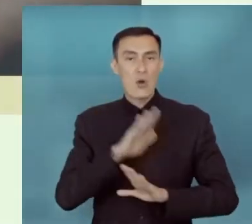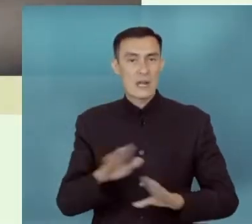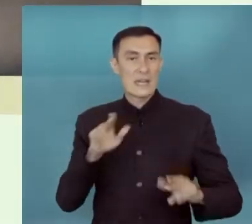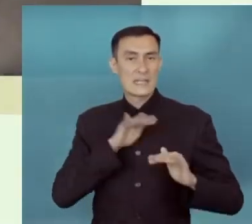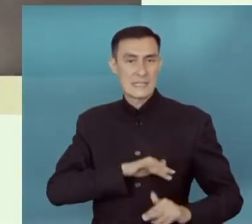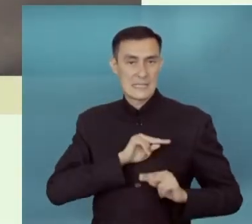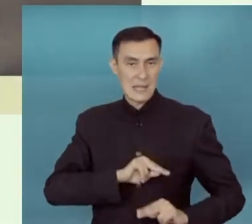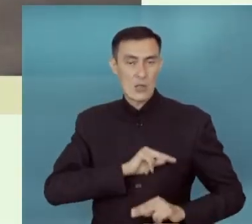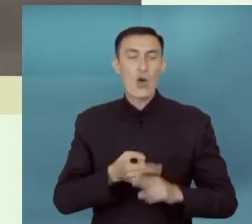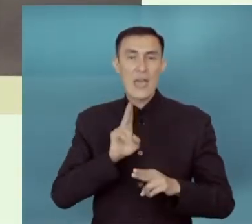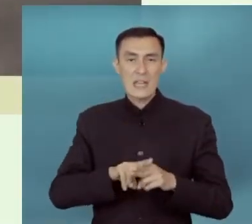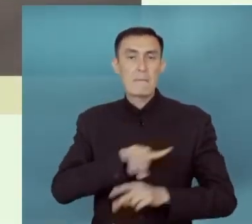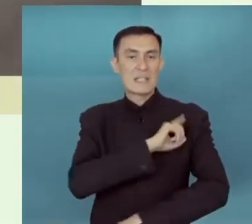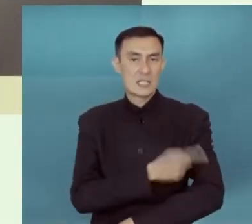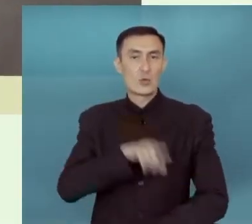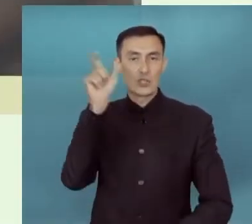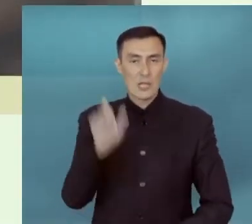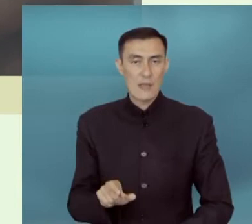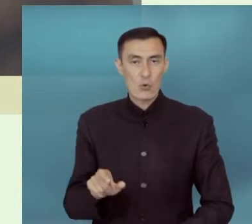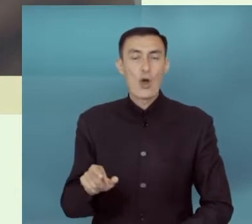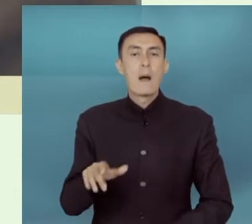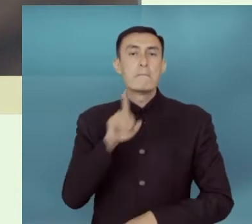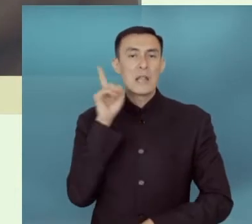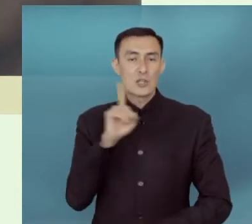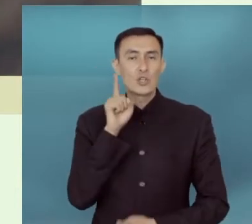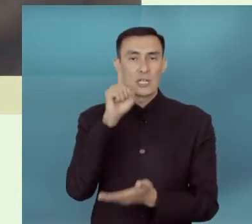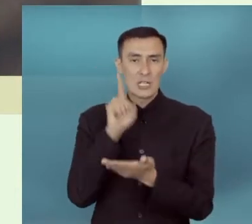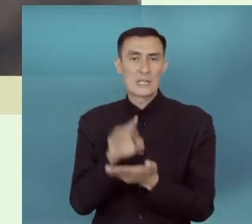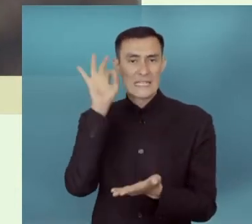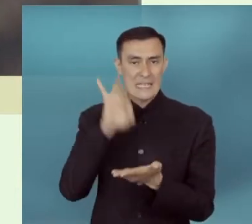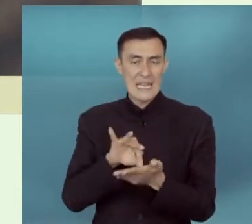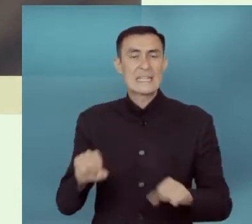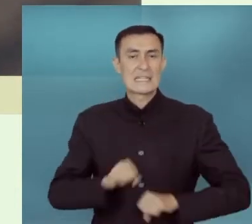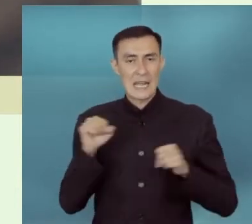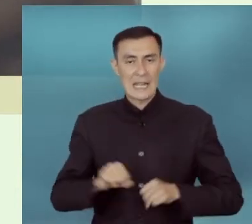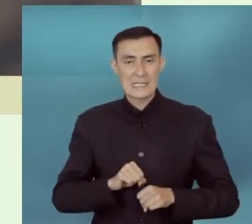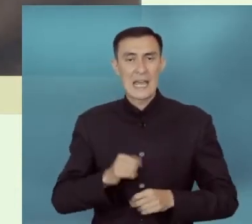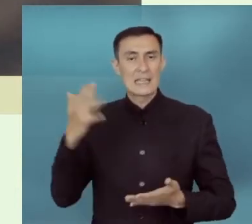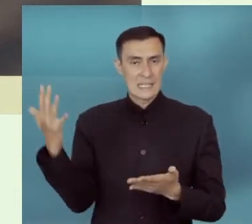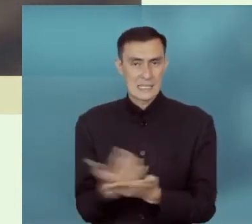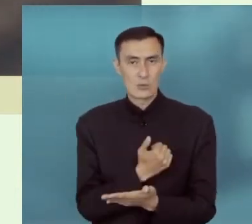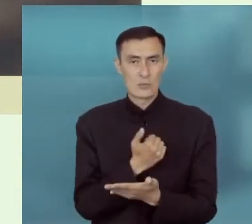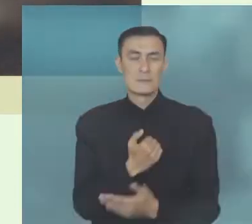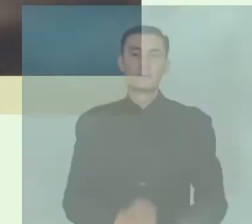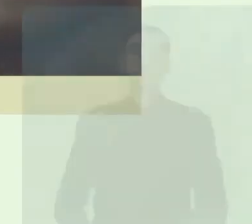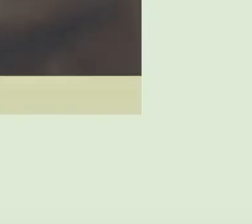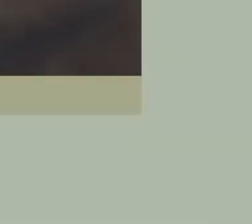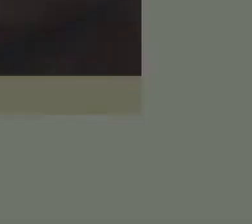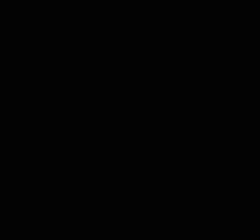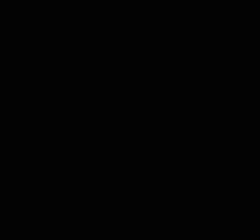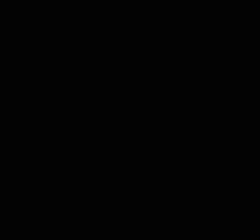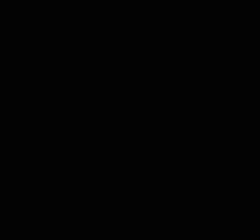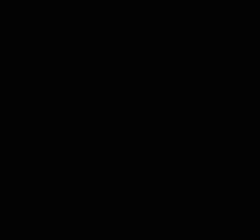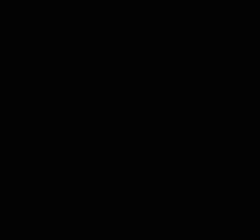It is not an easy thing, but since it is within our human capability, I think young people need to set a goal, try and achieve.